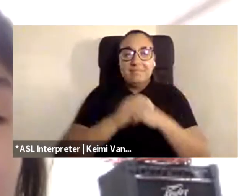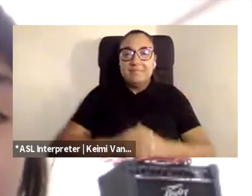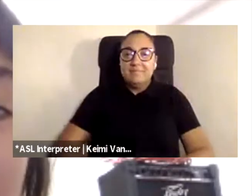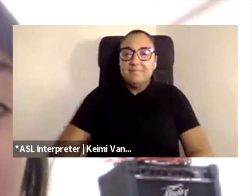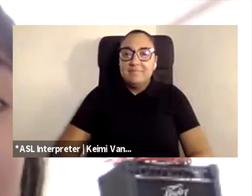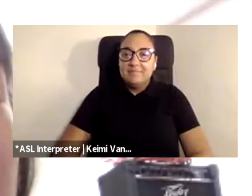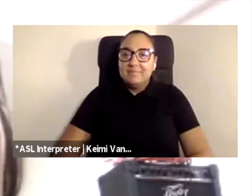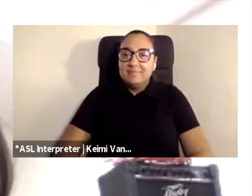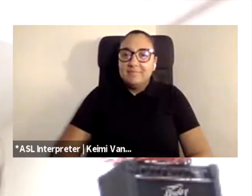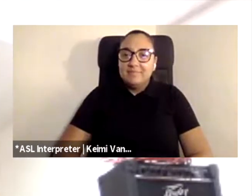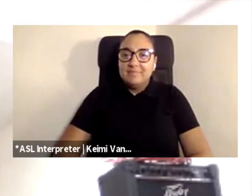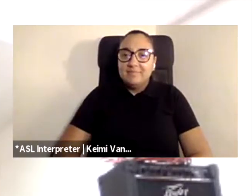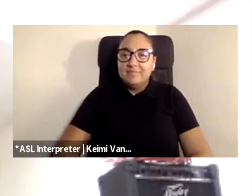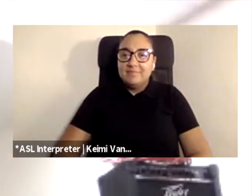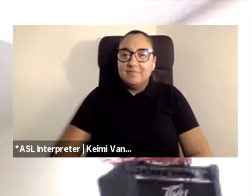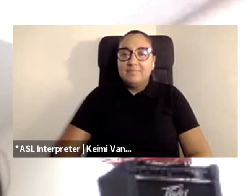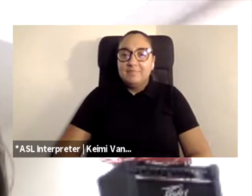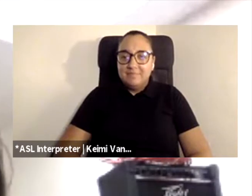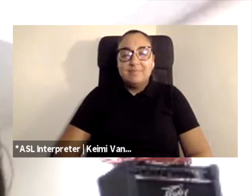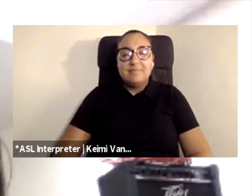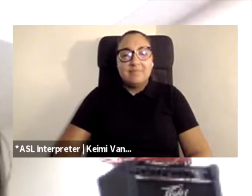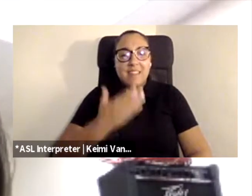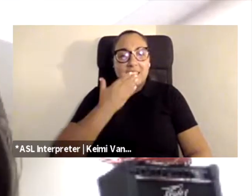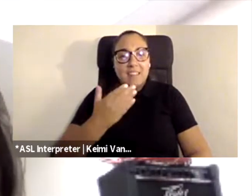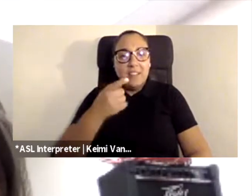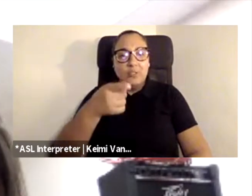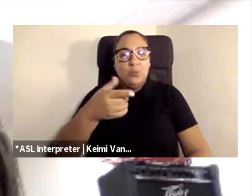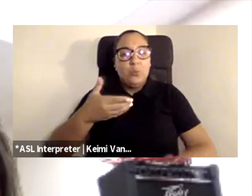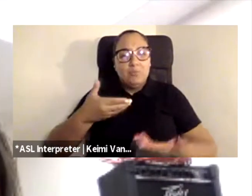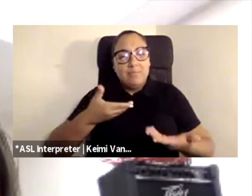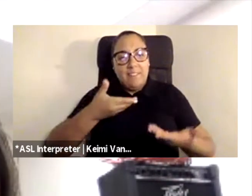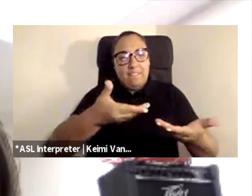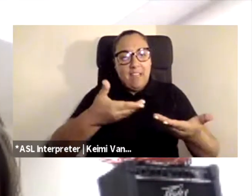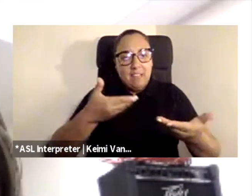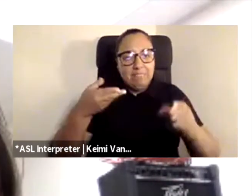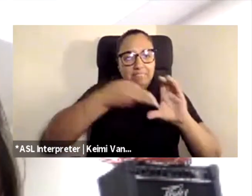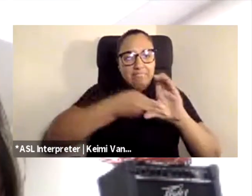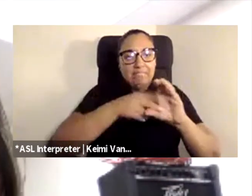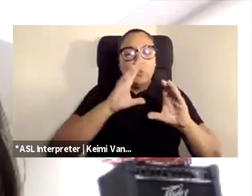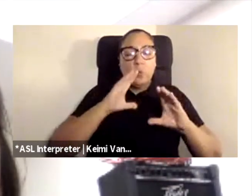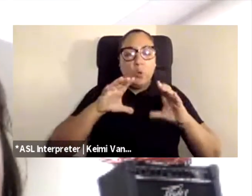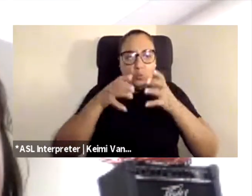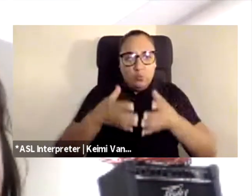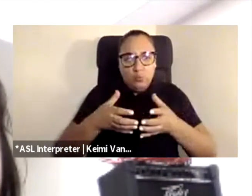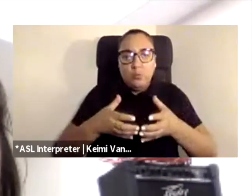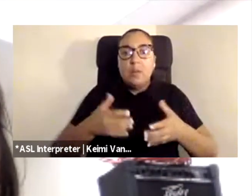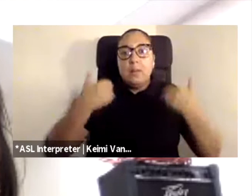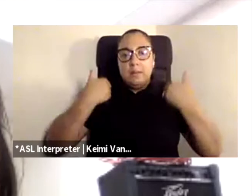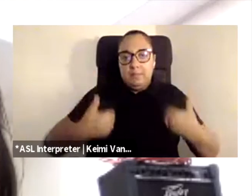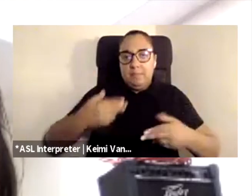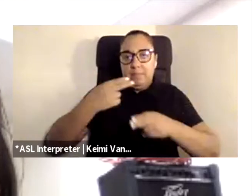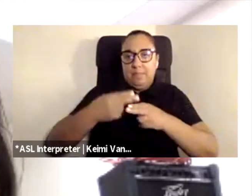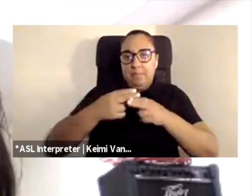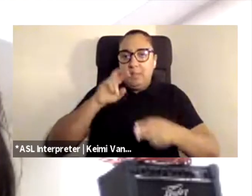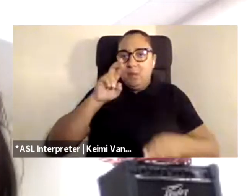Thank you for inviting me into your story circle. As Ami shared, my name is Rebecca Fitton. Today, I use